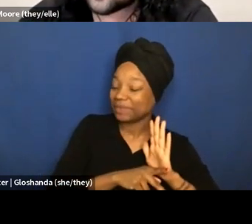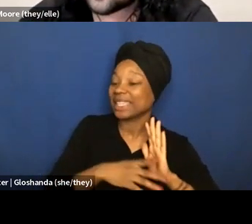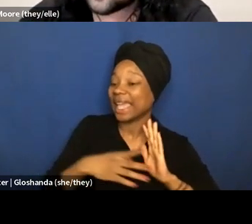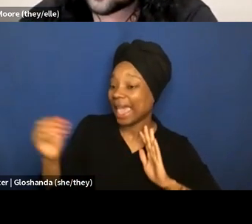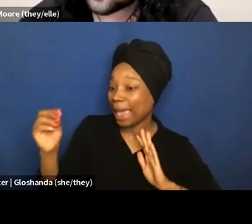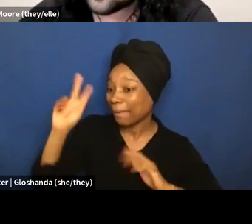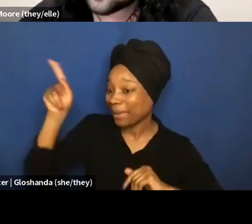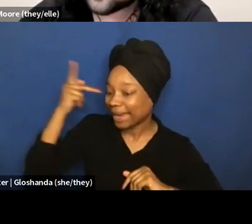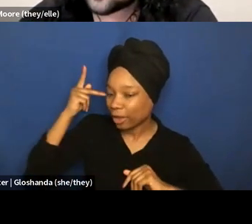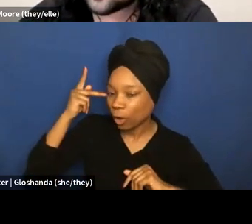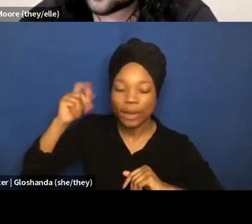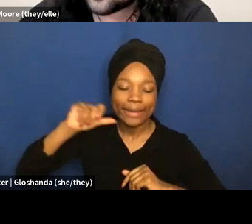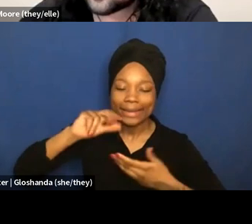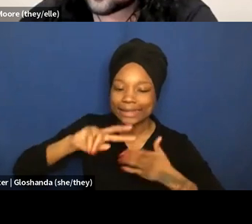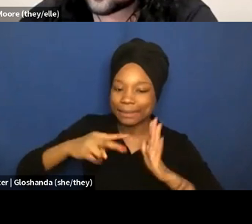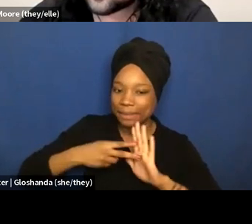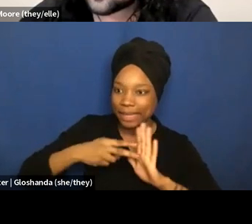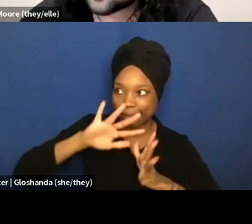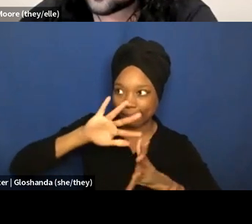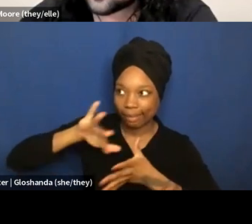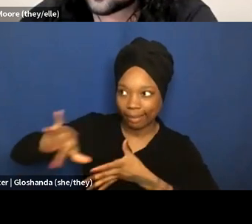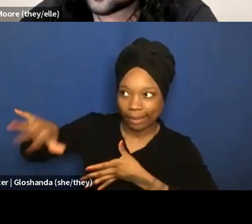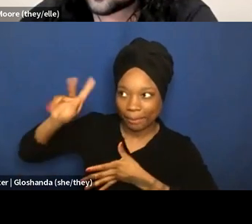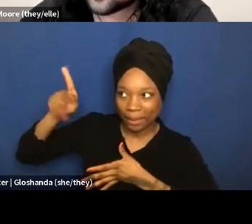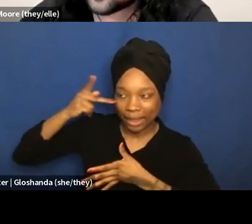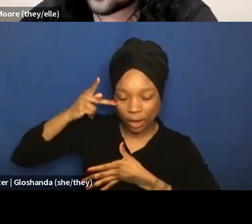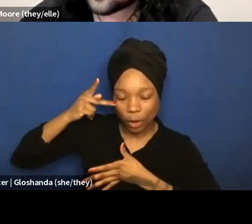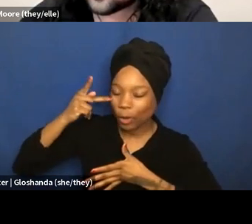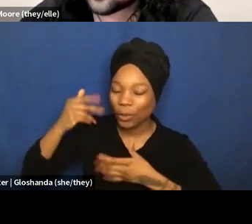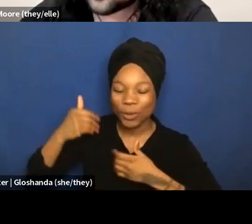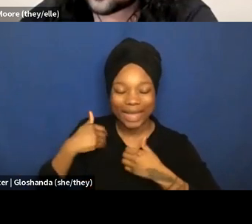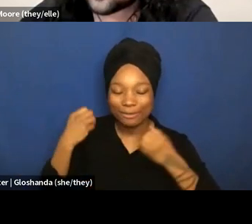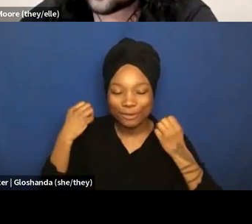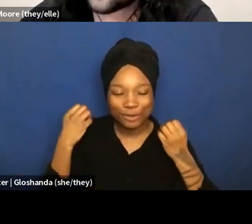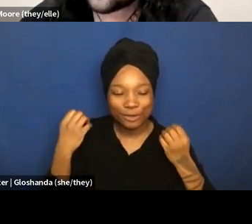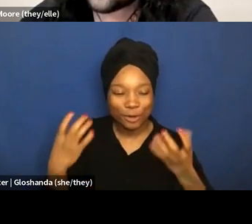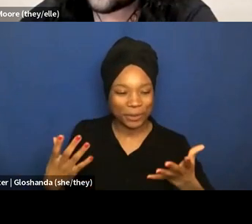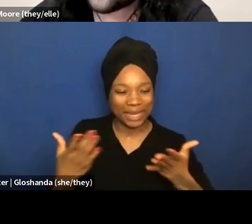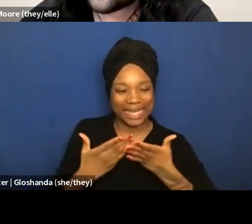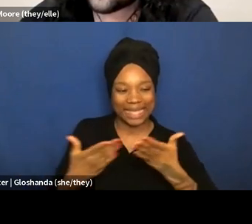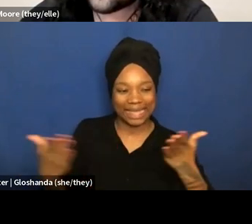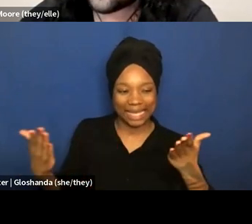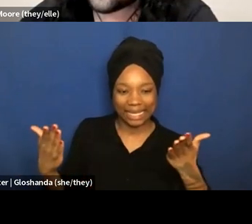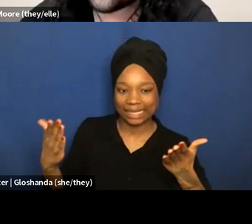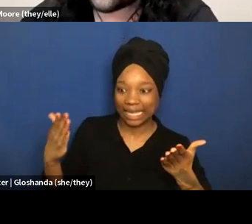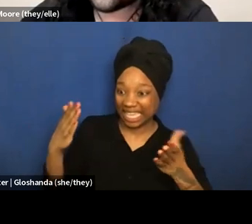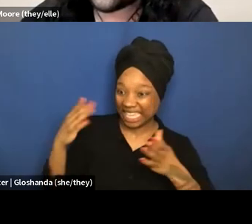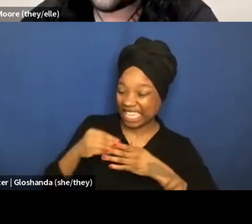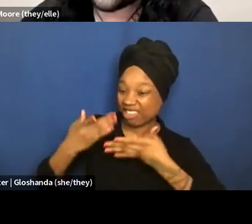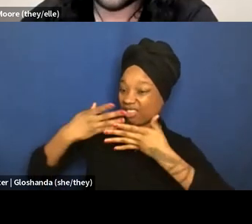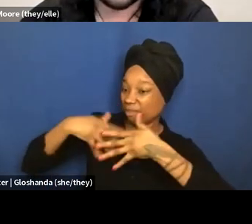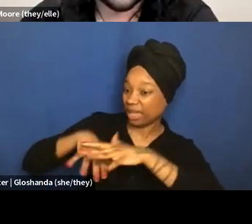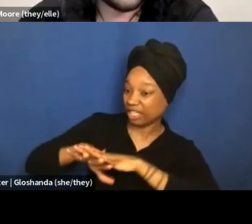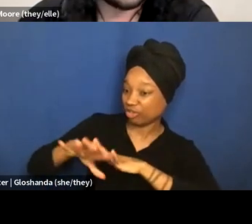politically bypassing, right? There are so many strands within the mainstream colonial culture that